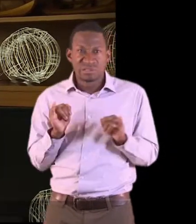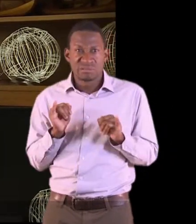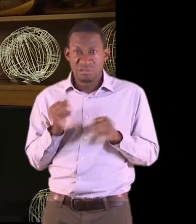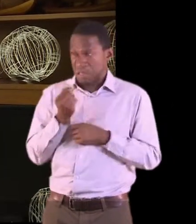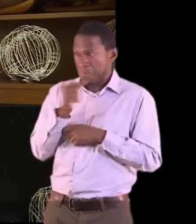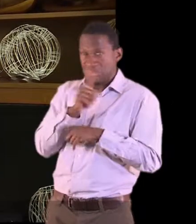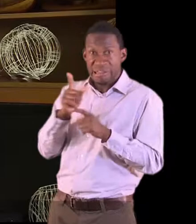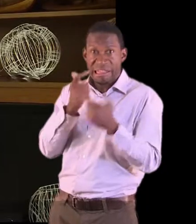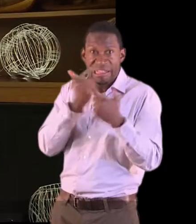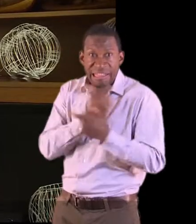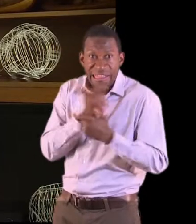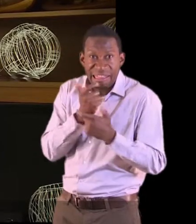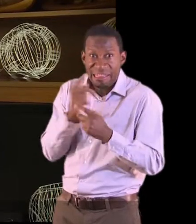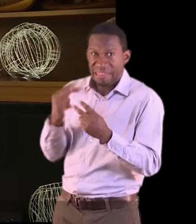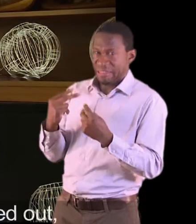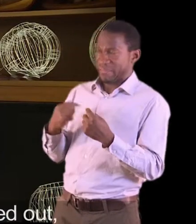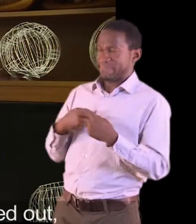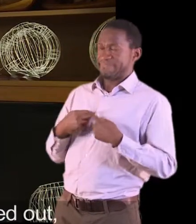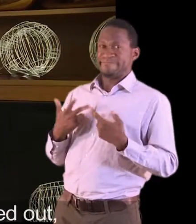It's not right.